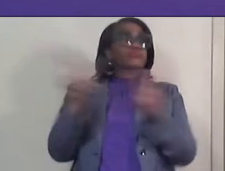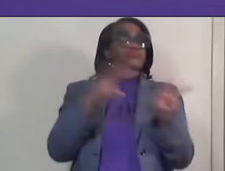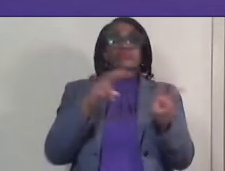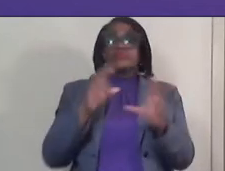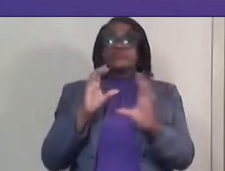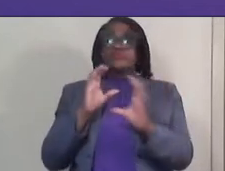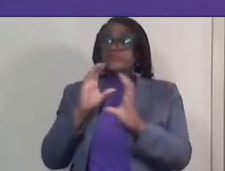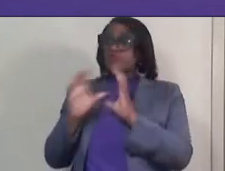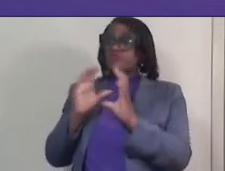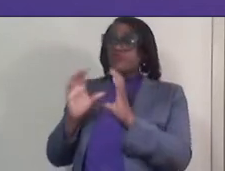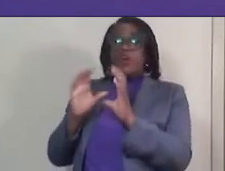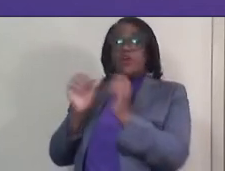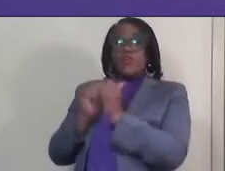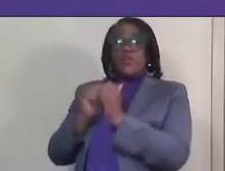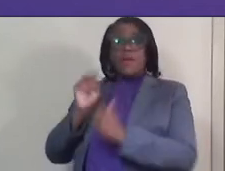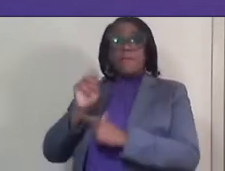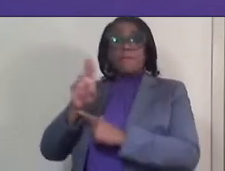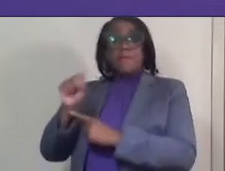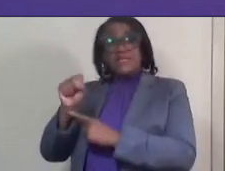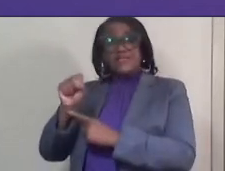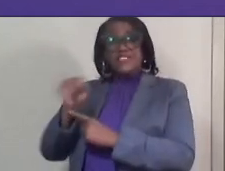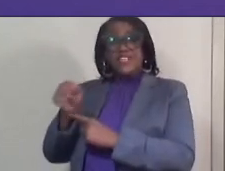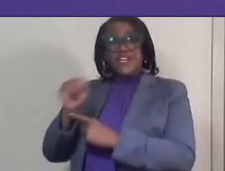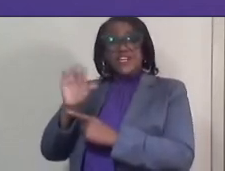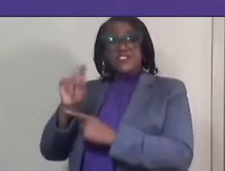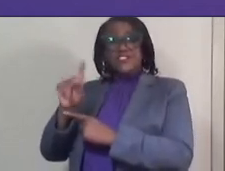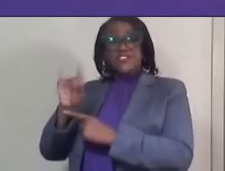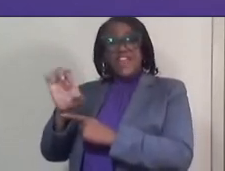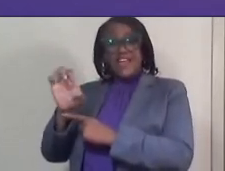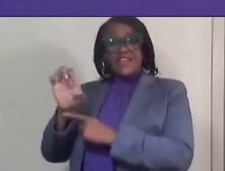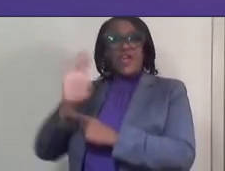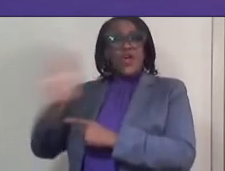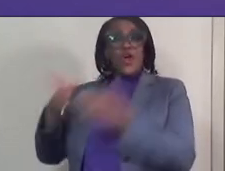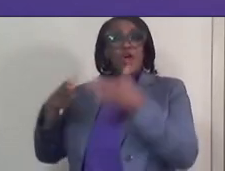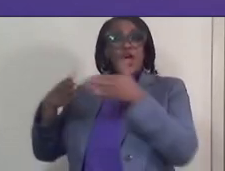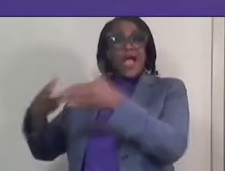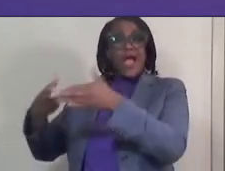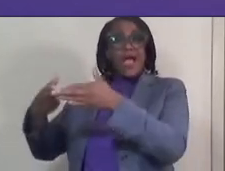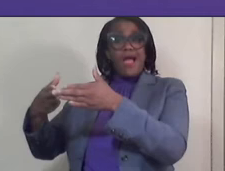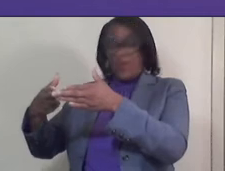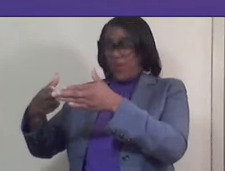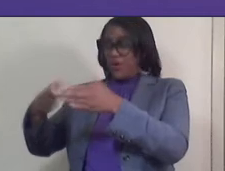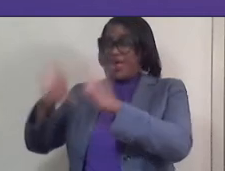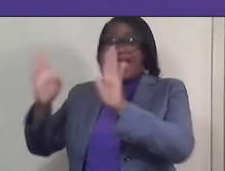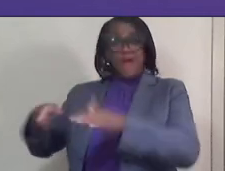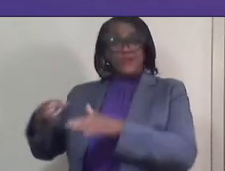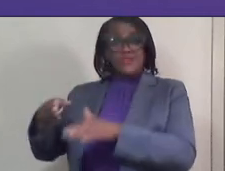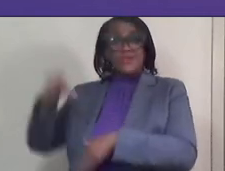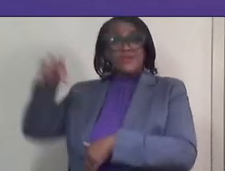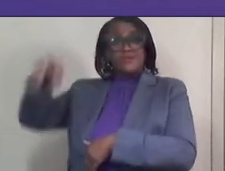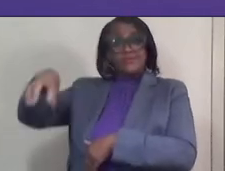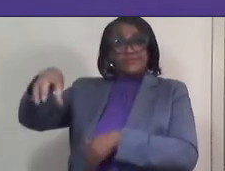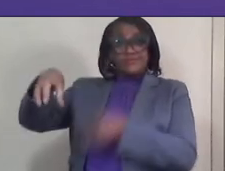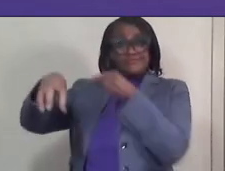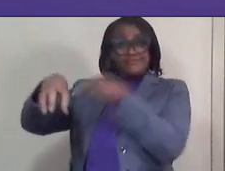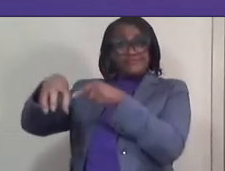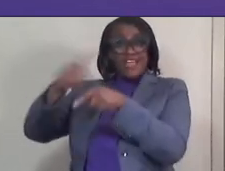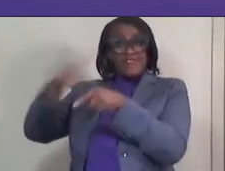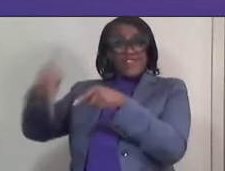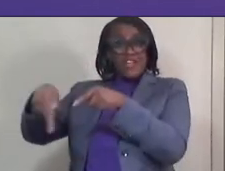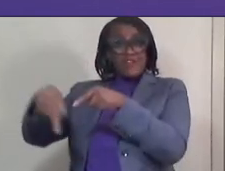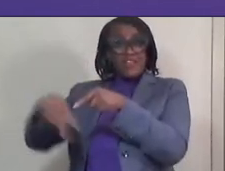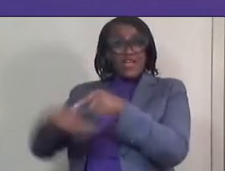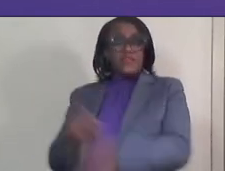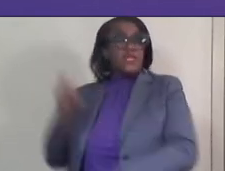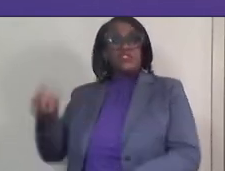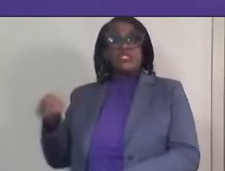Jackie. Miss Jackie has the house on the corner of Locust and Melville Street in Philly, and she's out